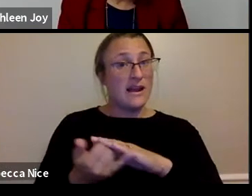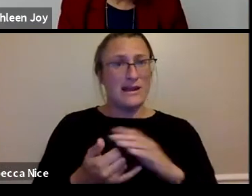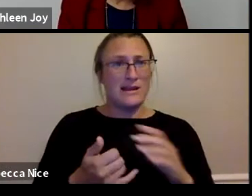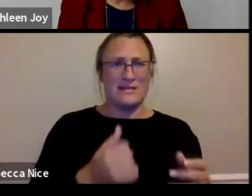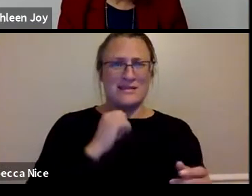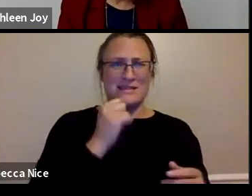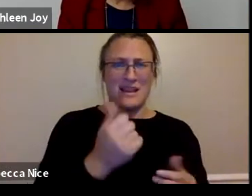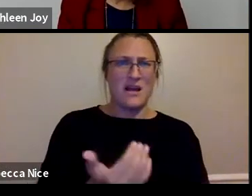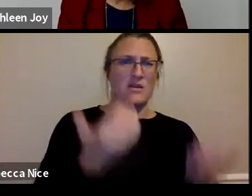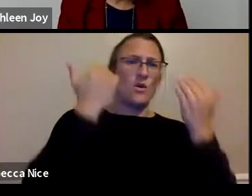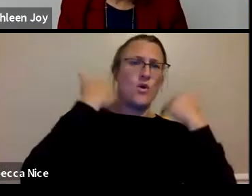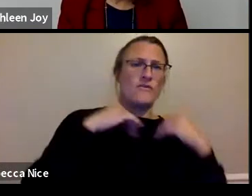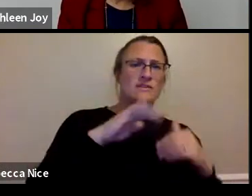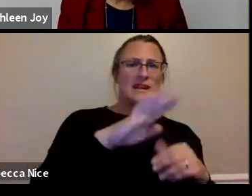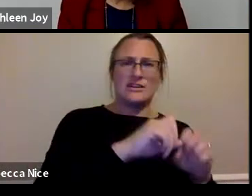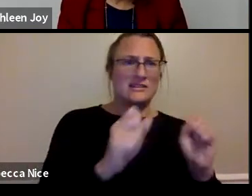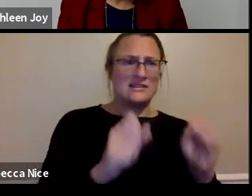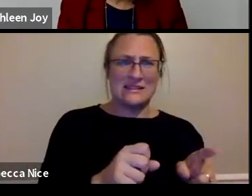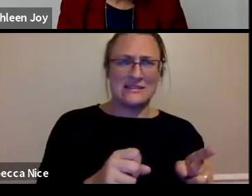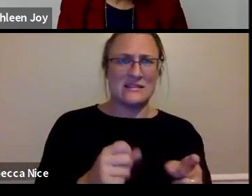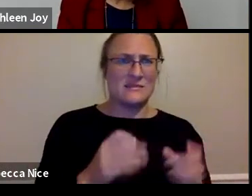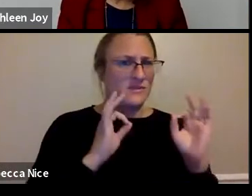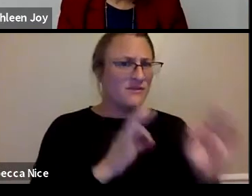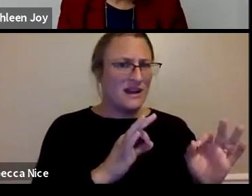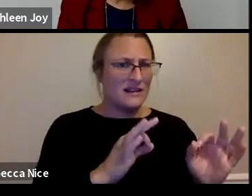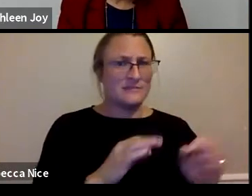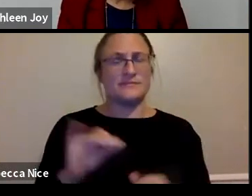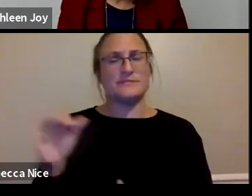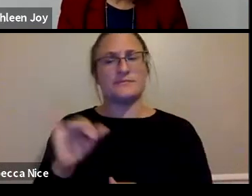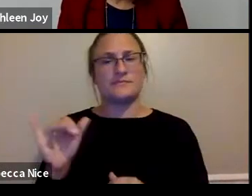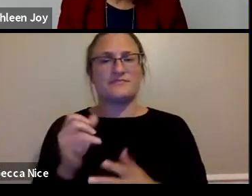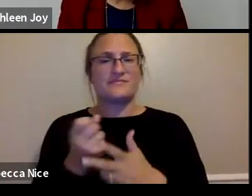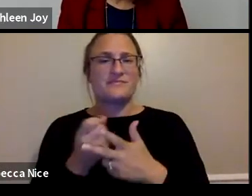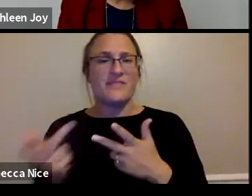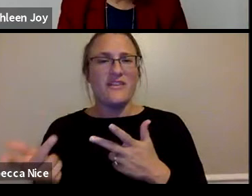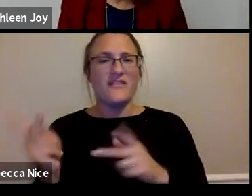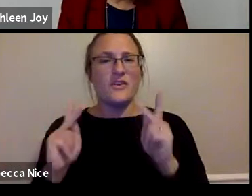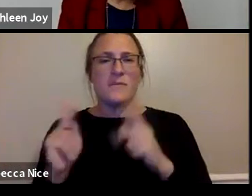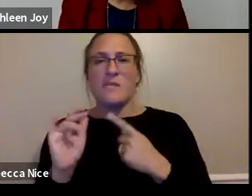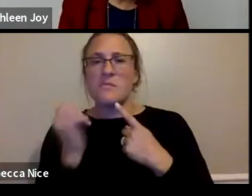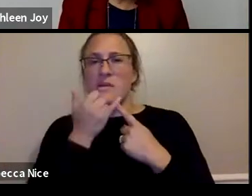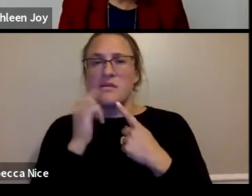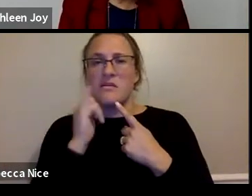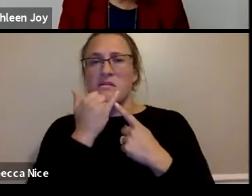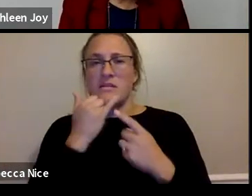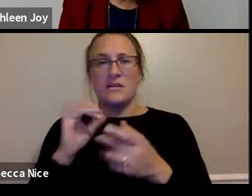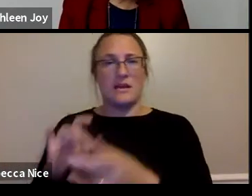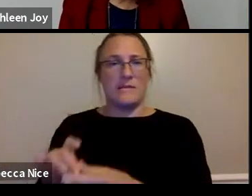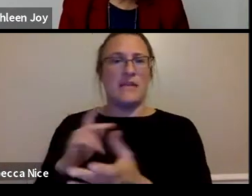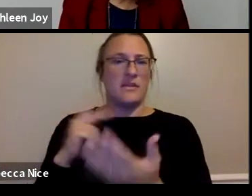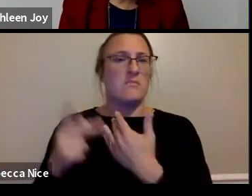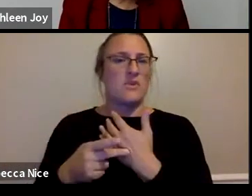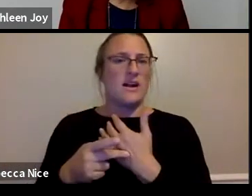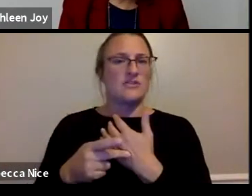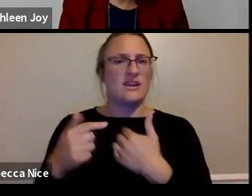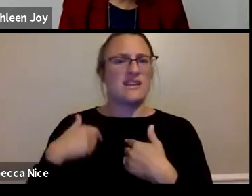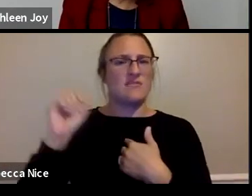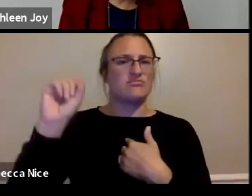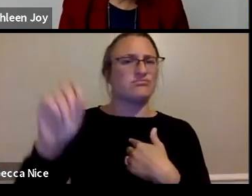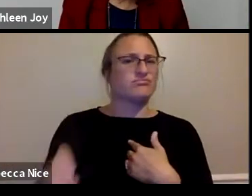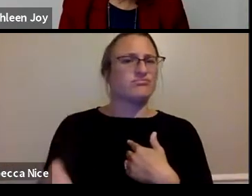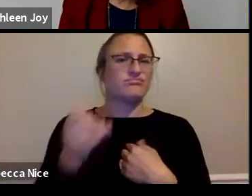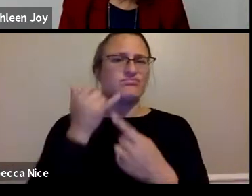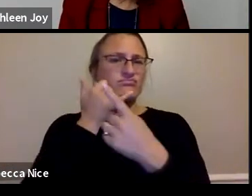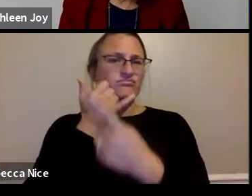the system. Finally, I want to dispel a couple of erroneous claims that have been made about the project, not just tonight, but in the